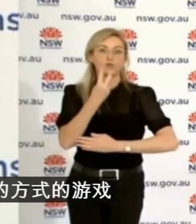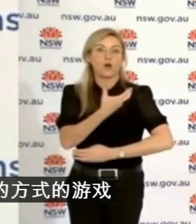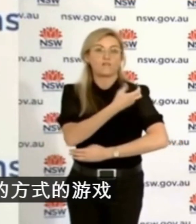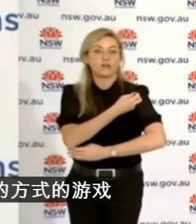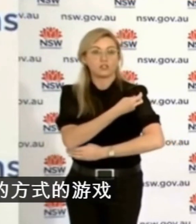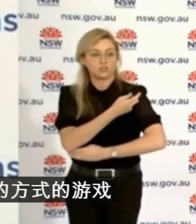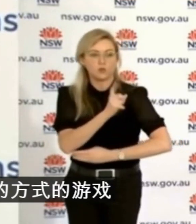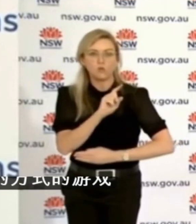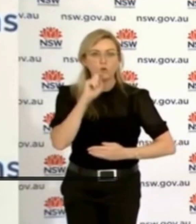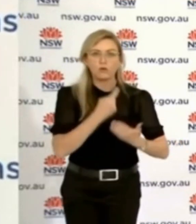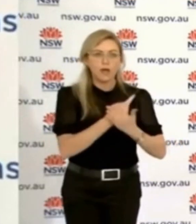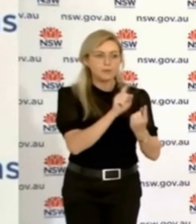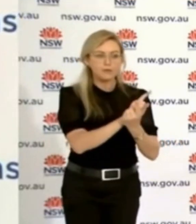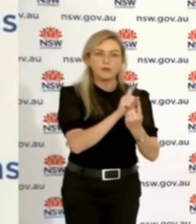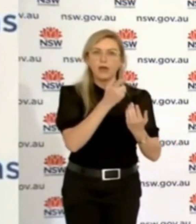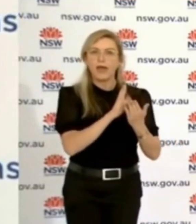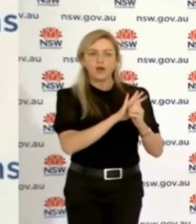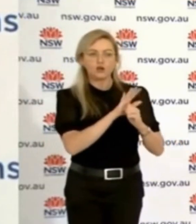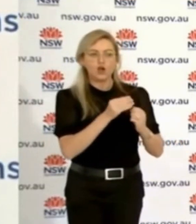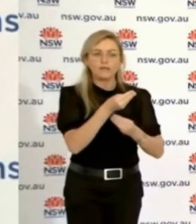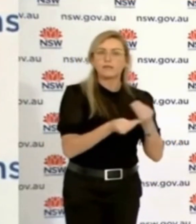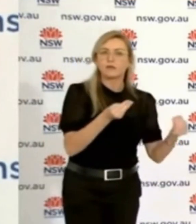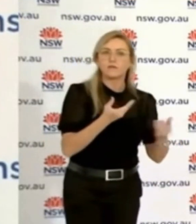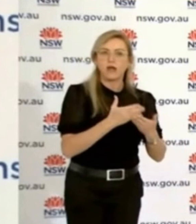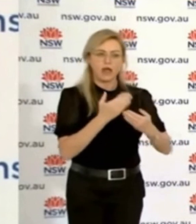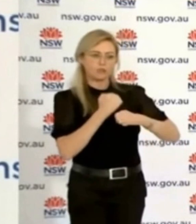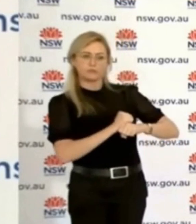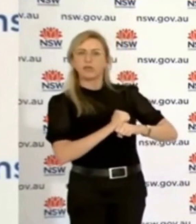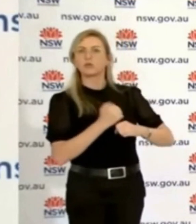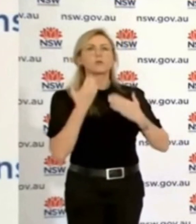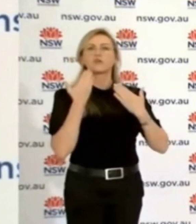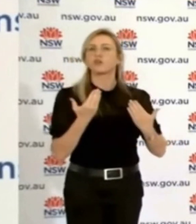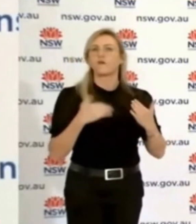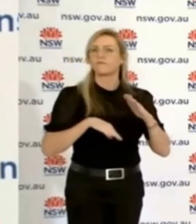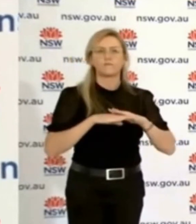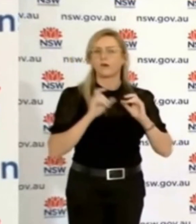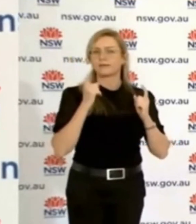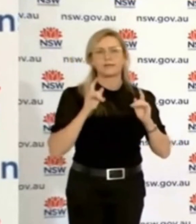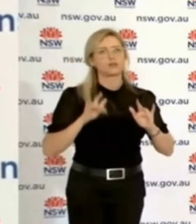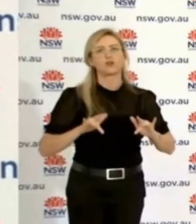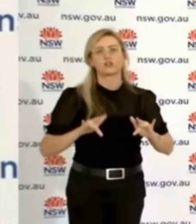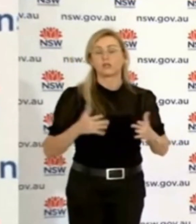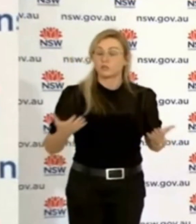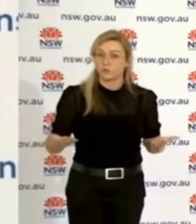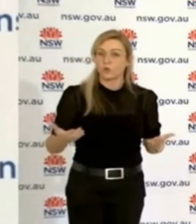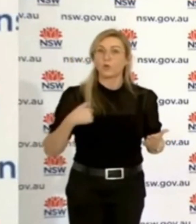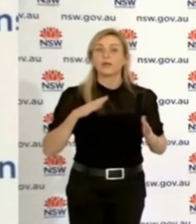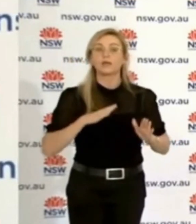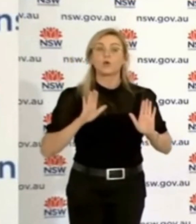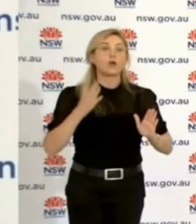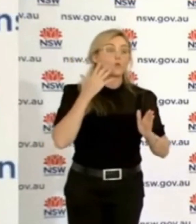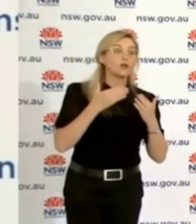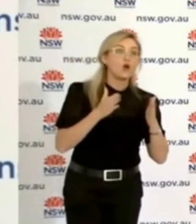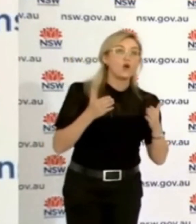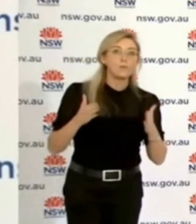of time we require people to isolate for, the testing strategies. So to be honest with the community, we're going to have to work on a